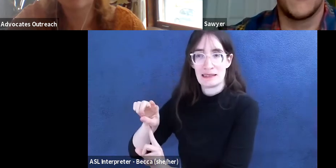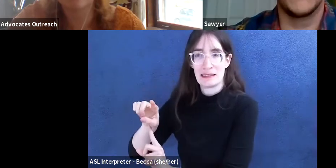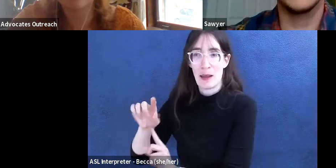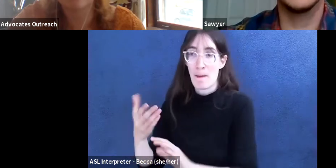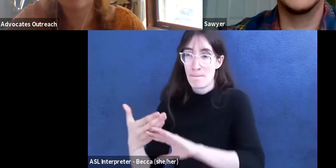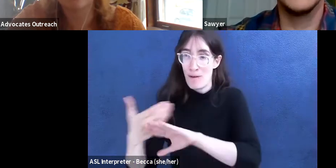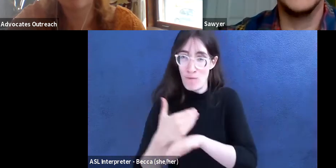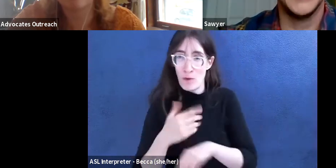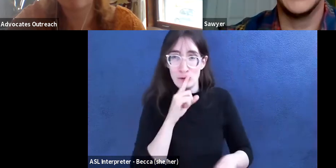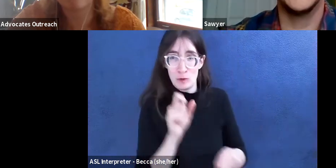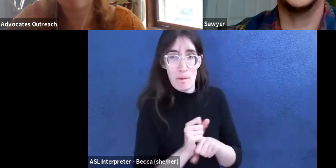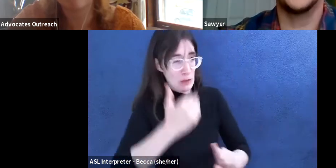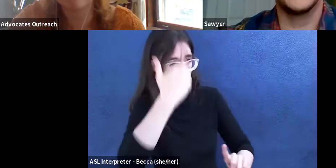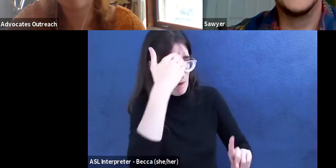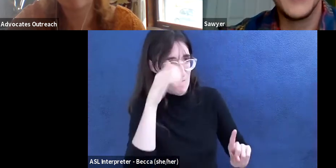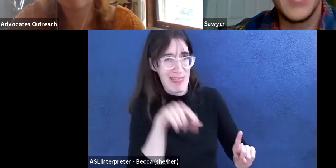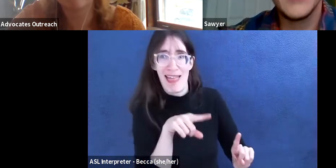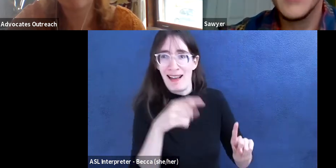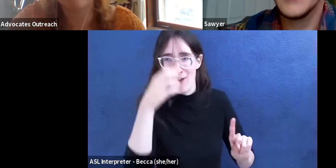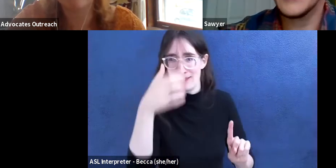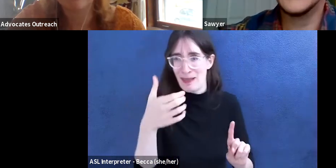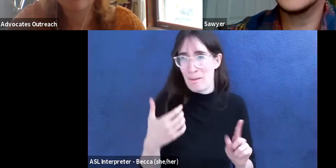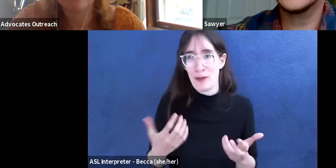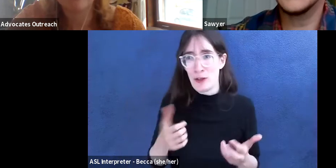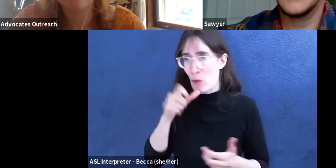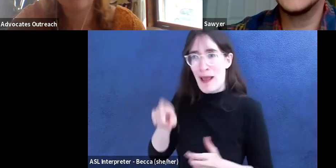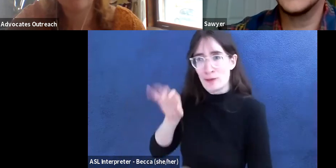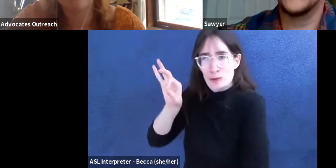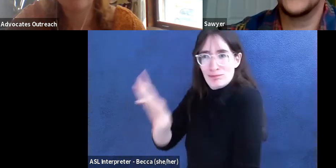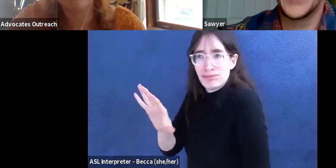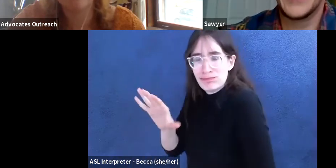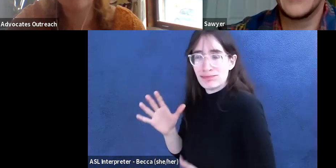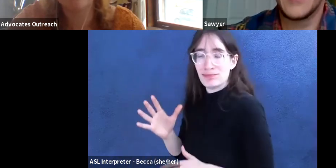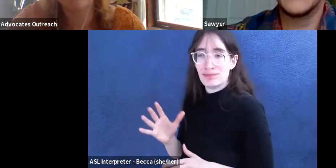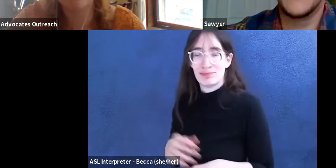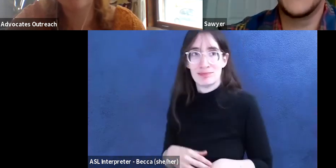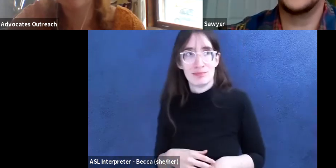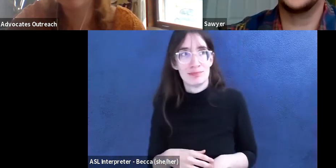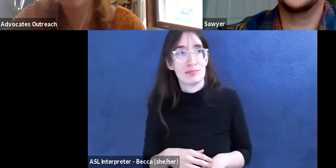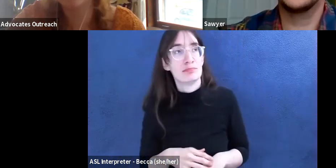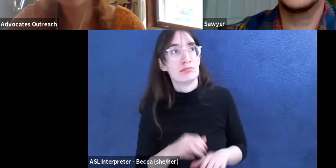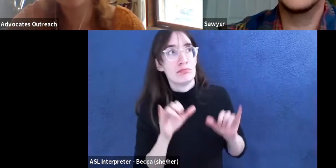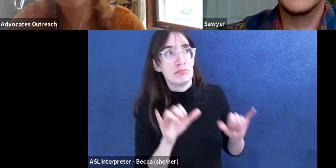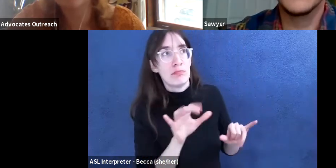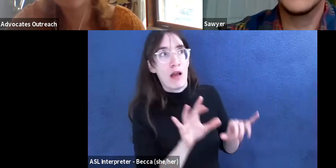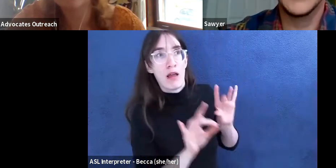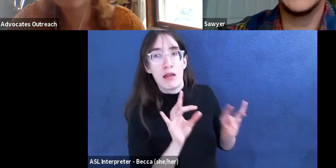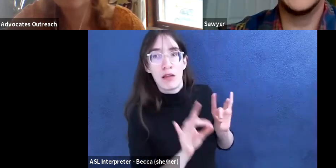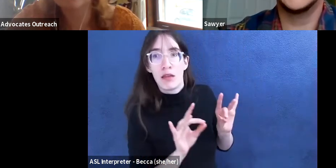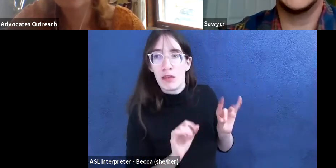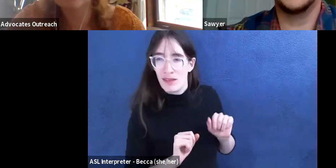in families where people assume that like, oh, of course my kid would know that that's